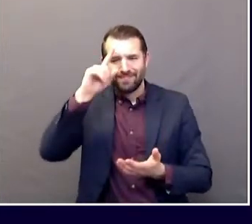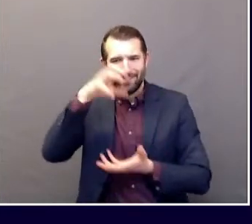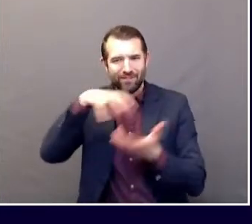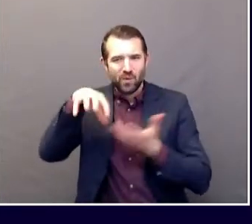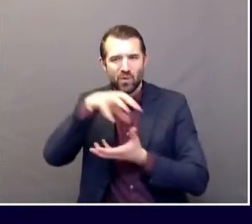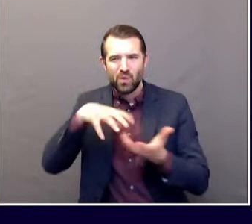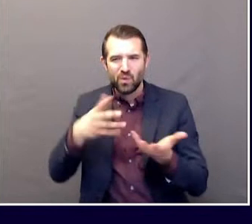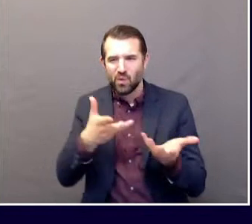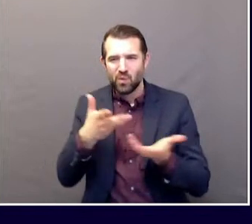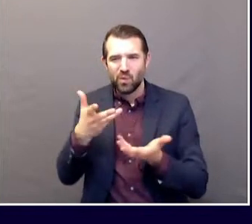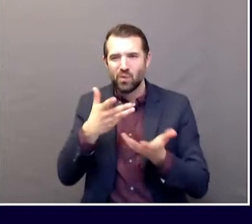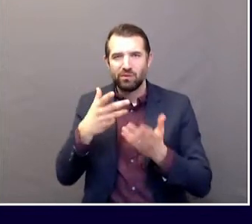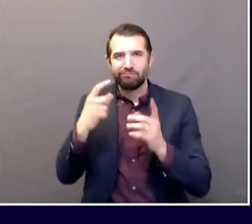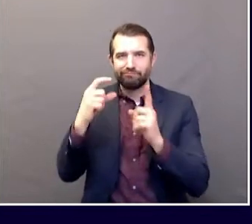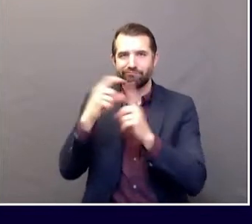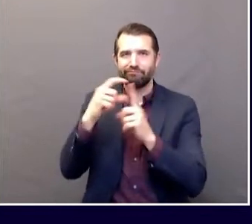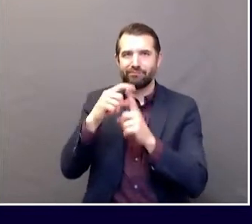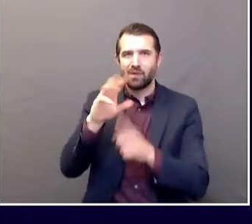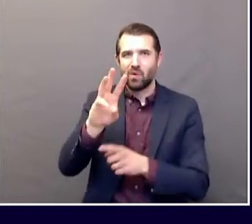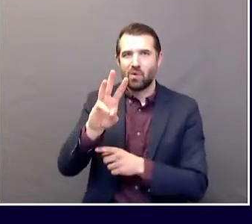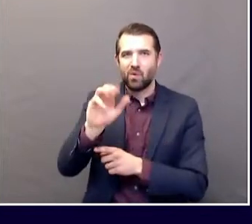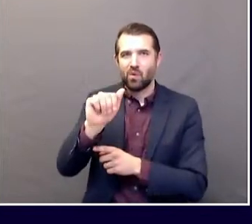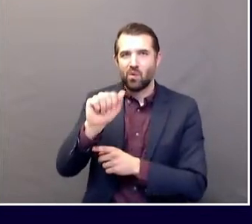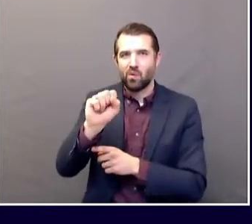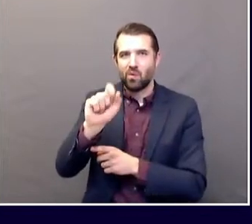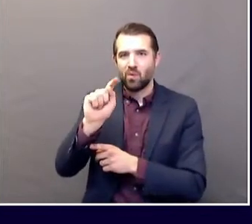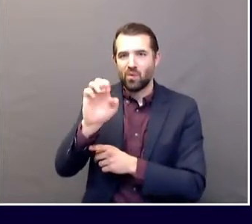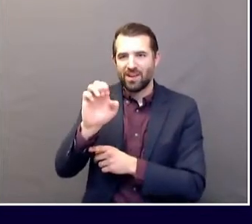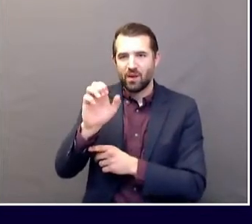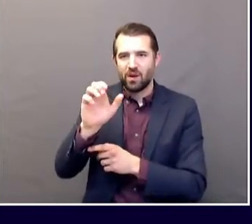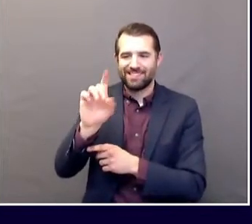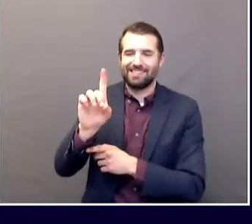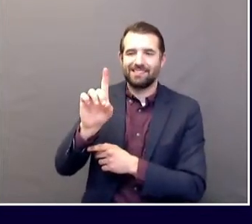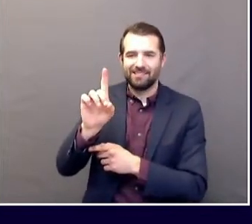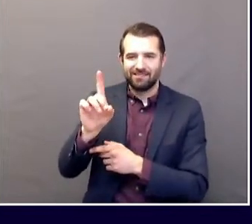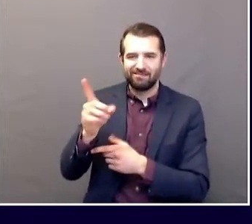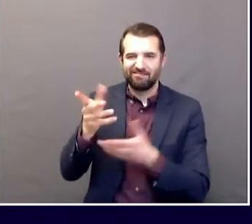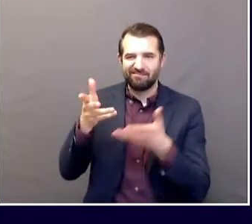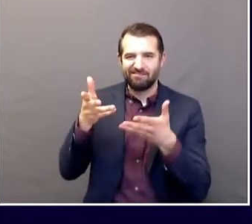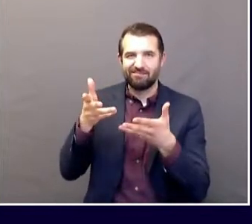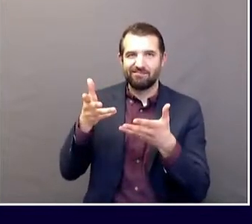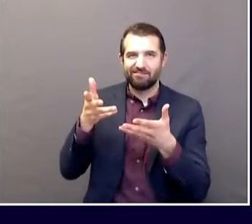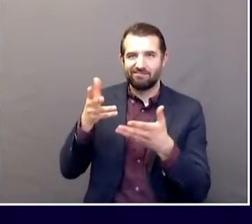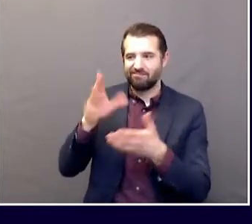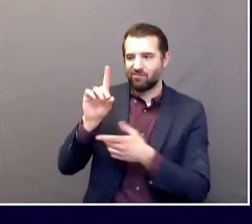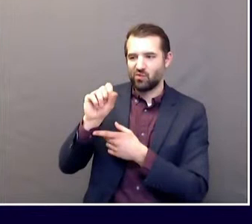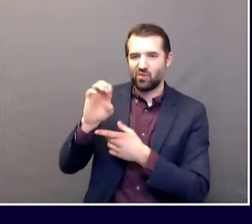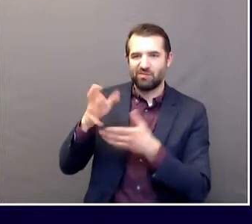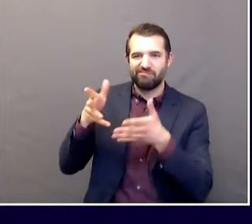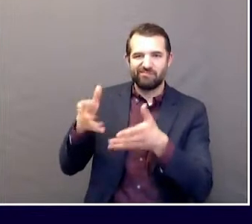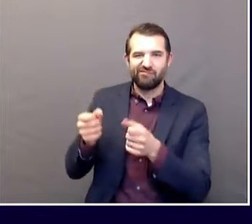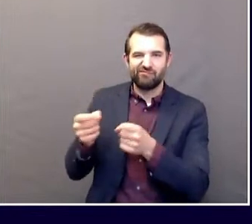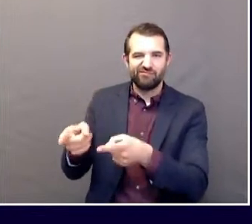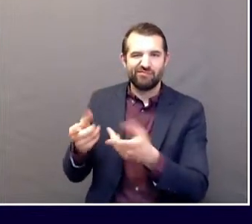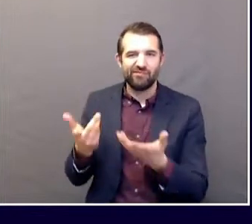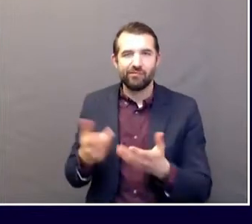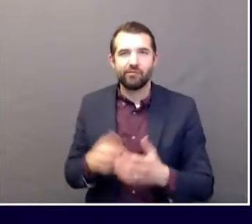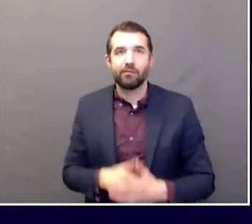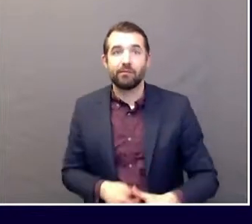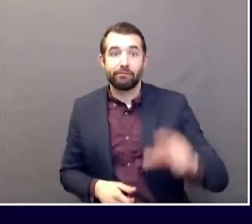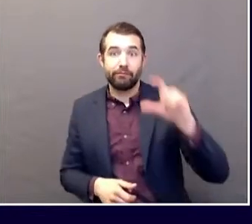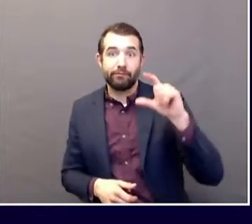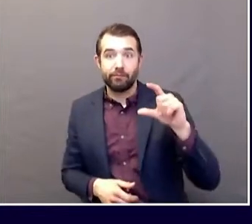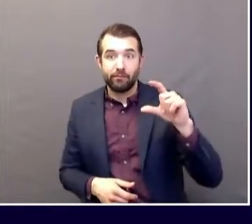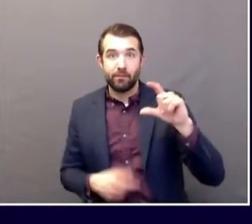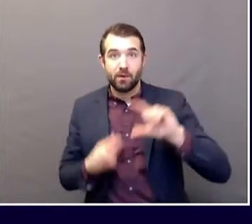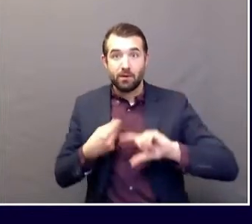A wasted dose is a dose in a vial that has already been punctured, where there are literally hours